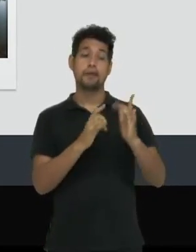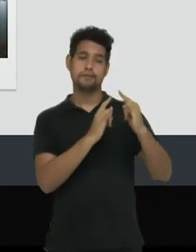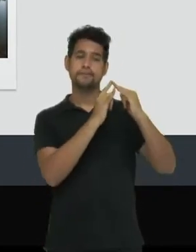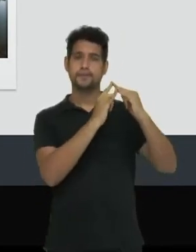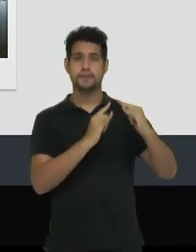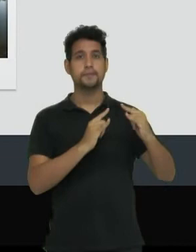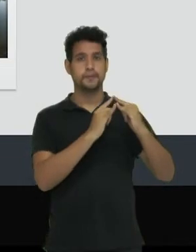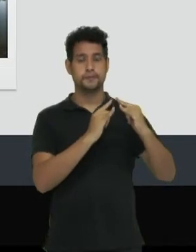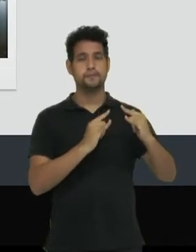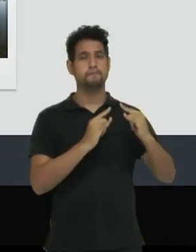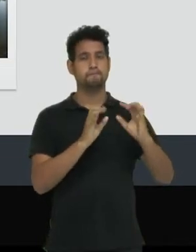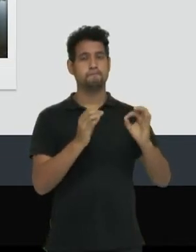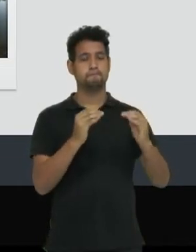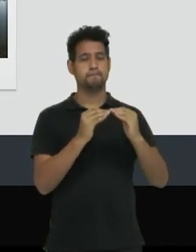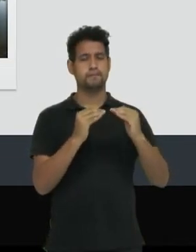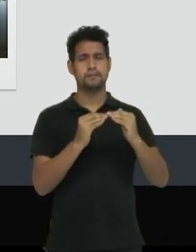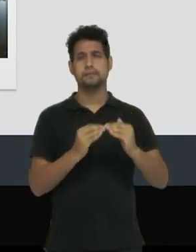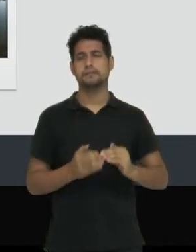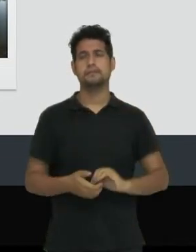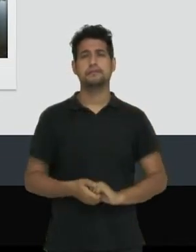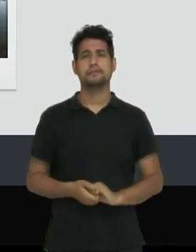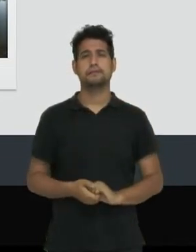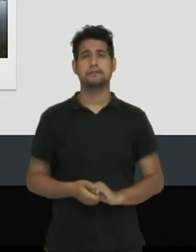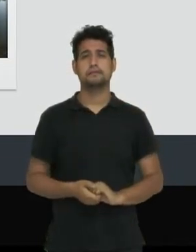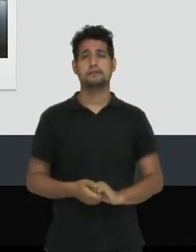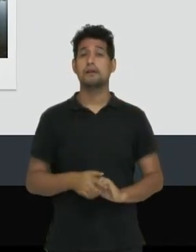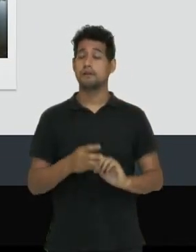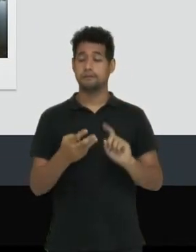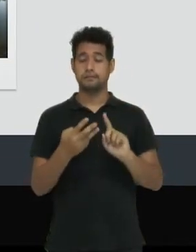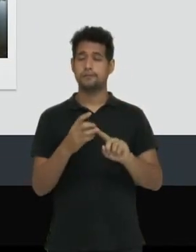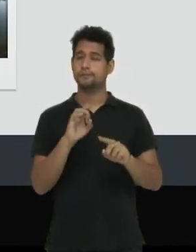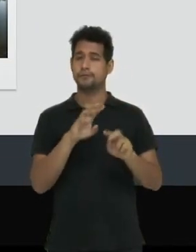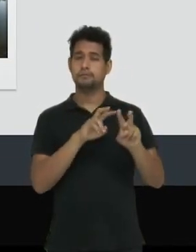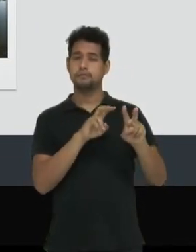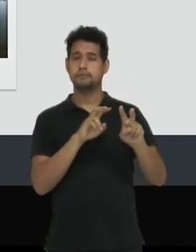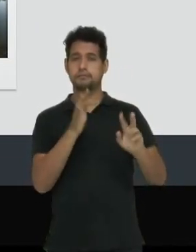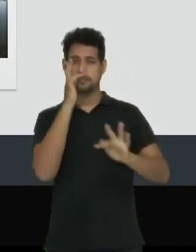Acampamento. Gardening. Gardening. Jardinagem.